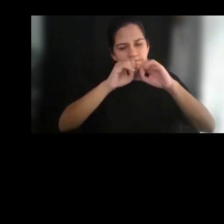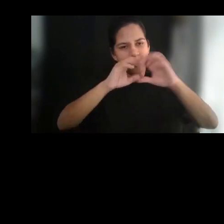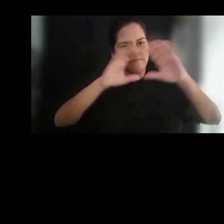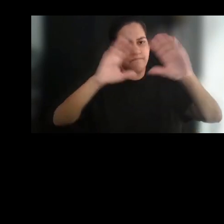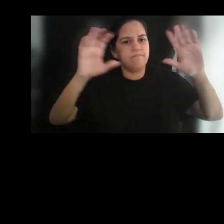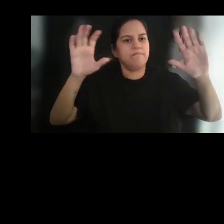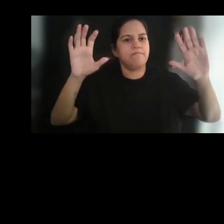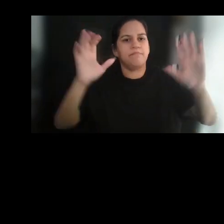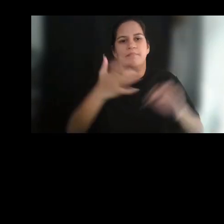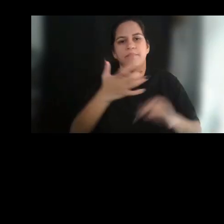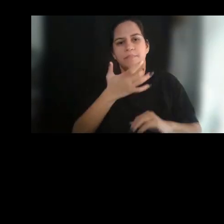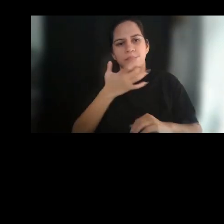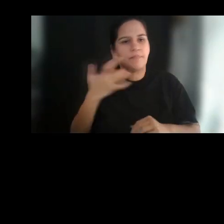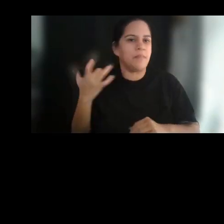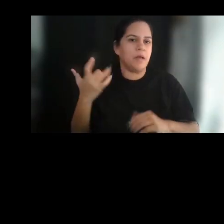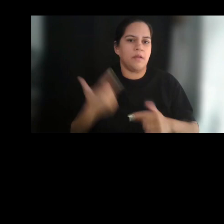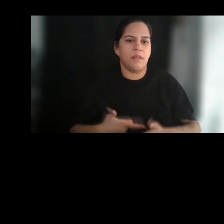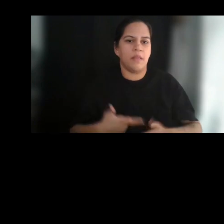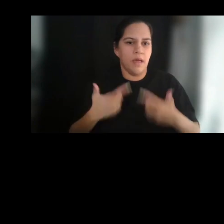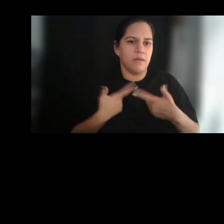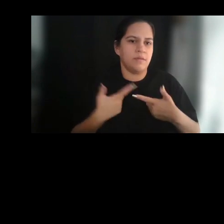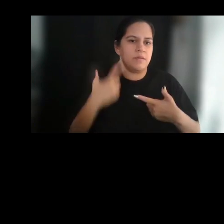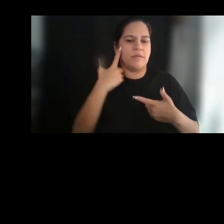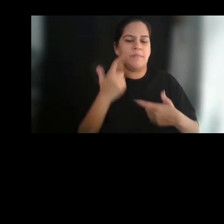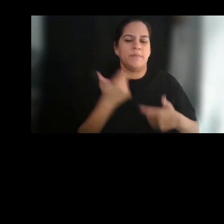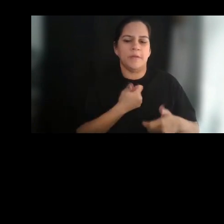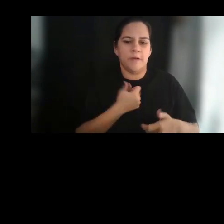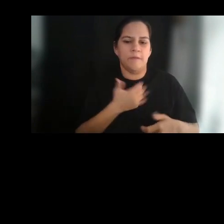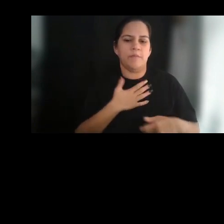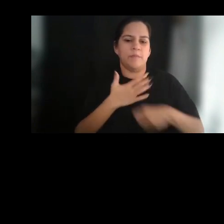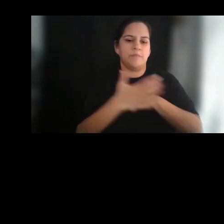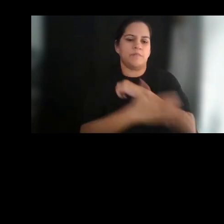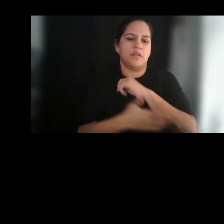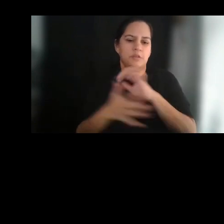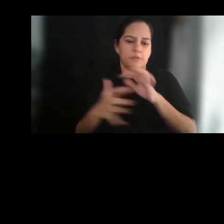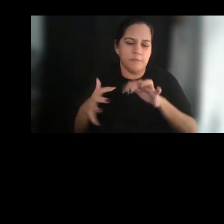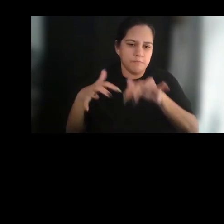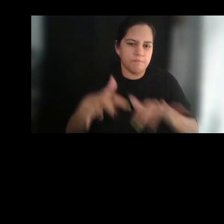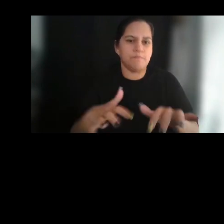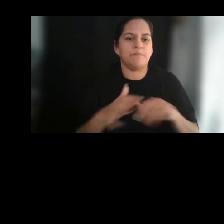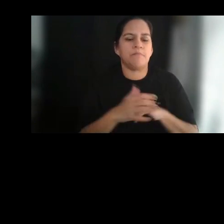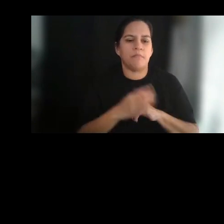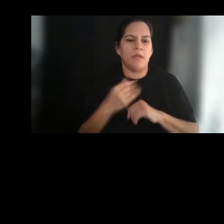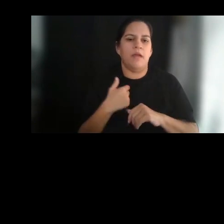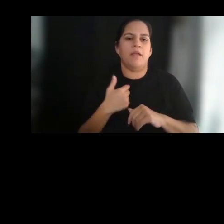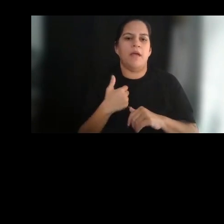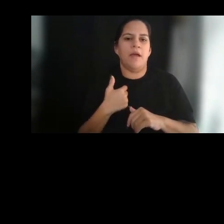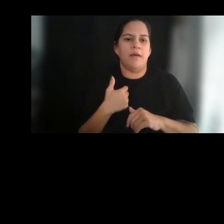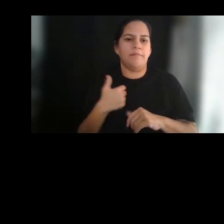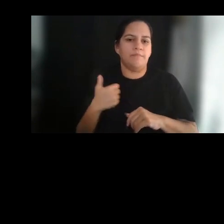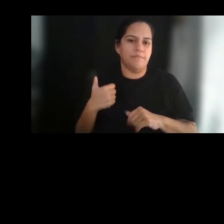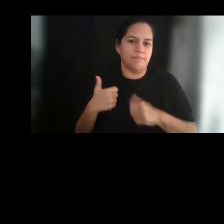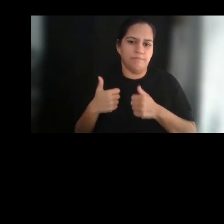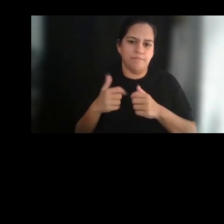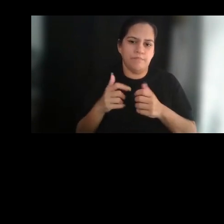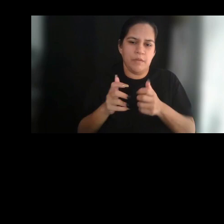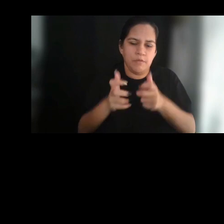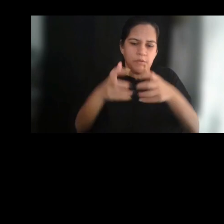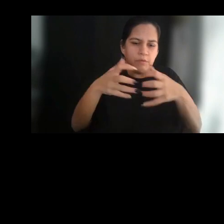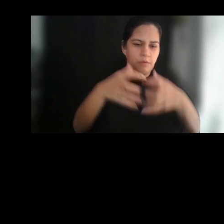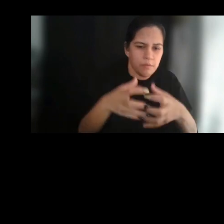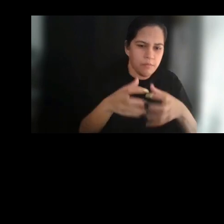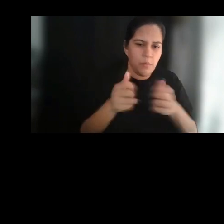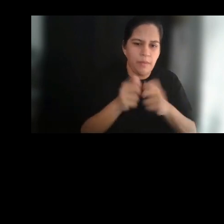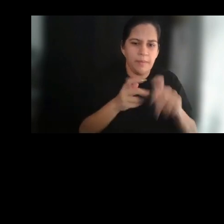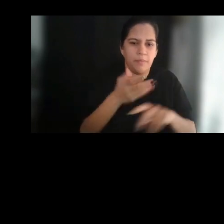for myself and my countrymen within, and I commune with people there. And I'm so happy that you guys are all